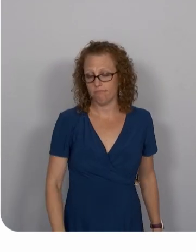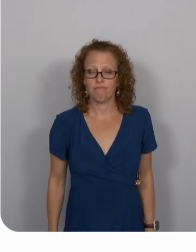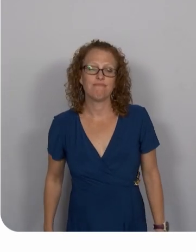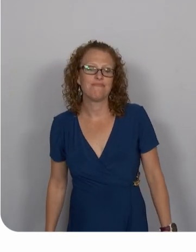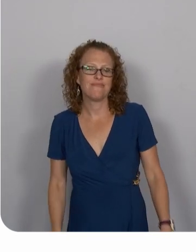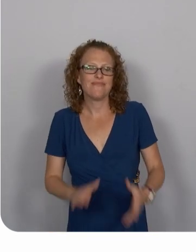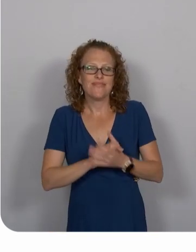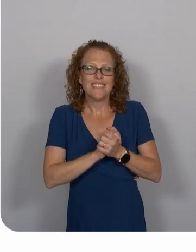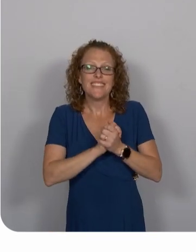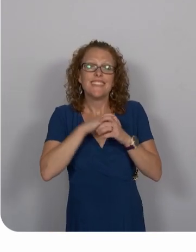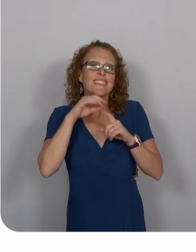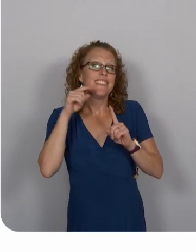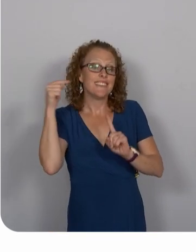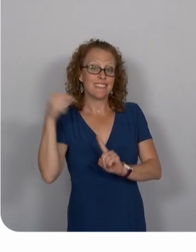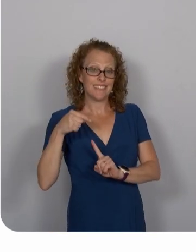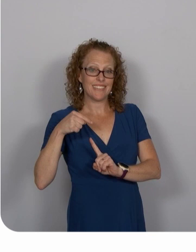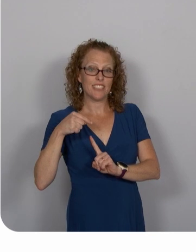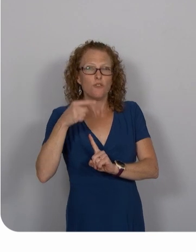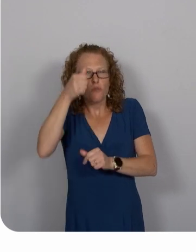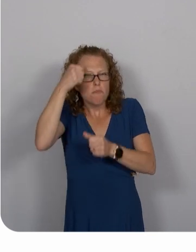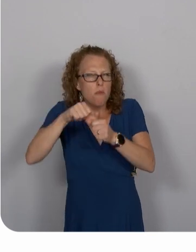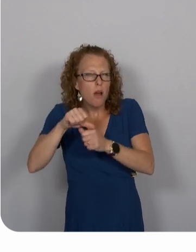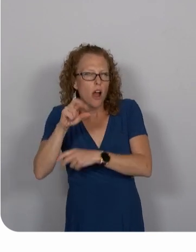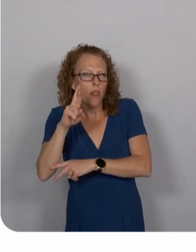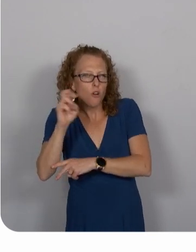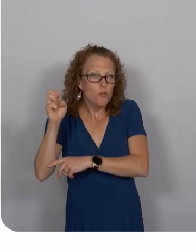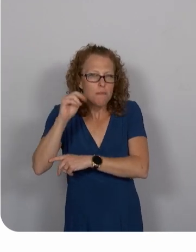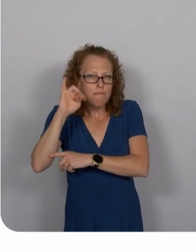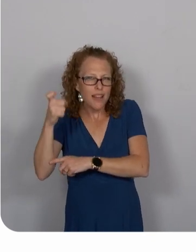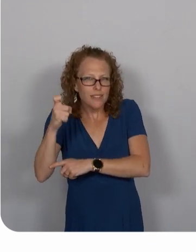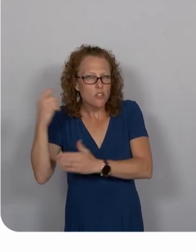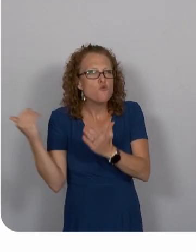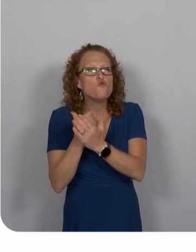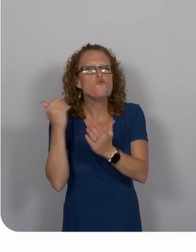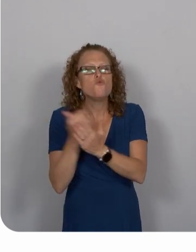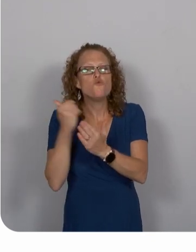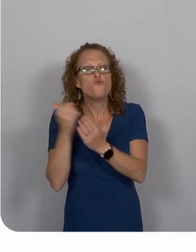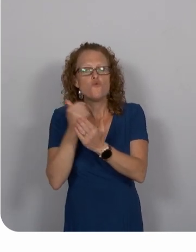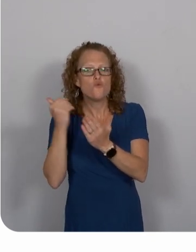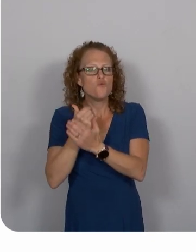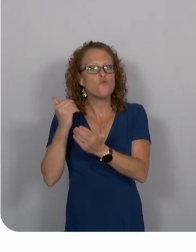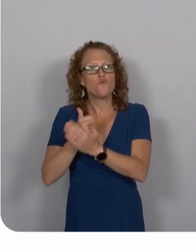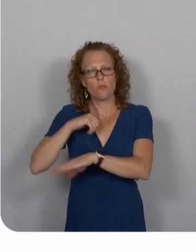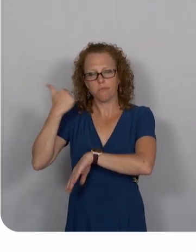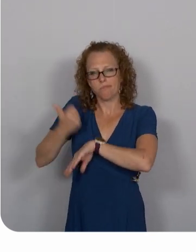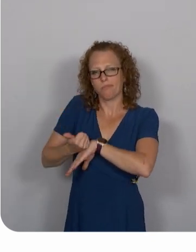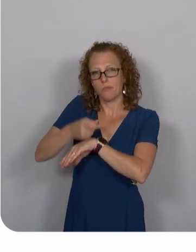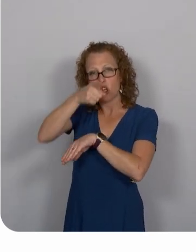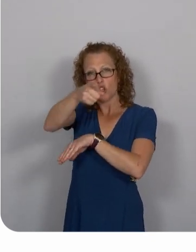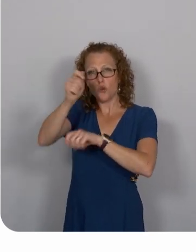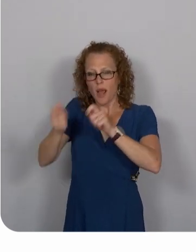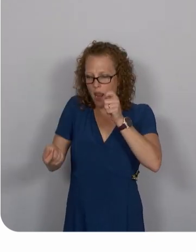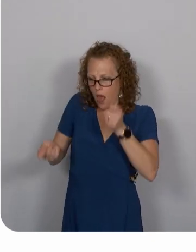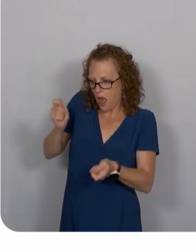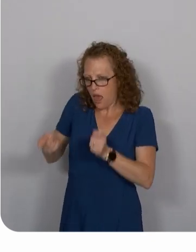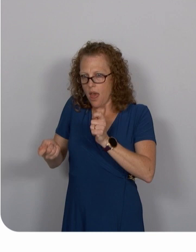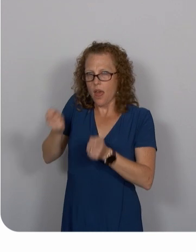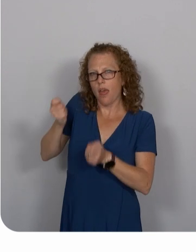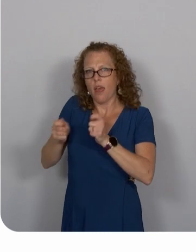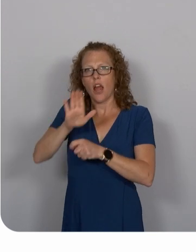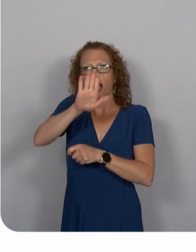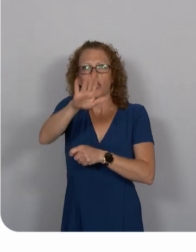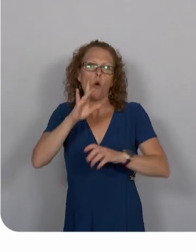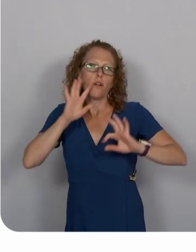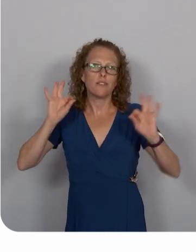And with the Ray-Ban Remix platform, now you can fully customize and personalize your choice of frames